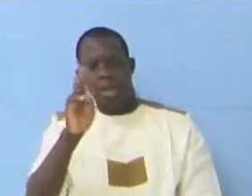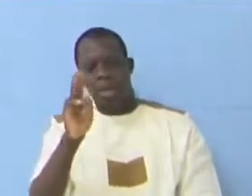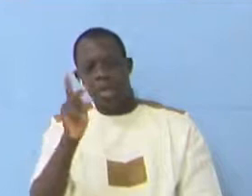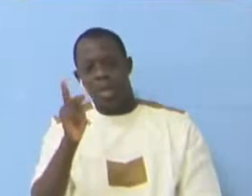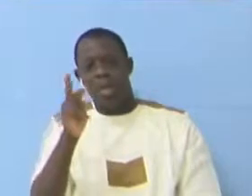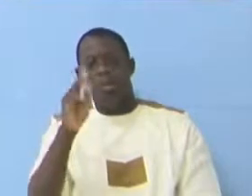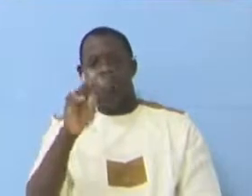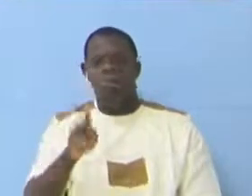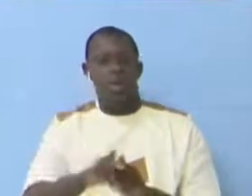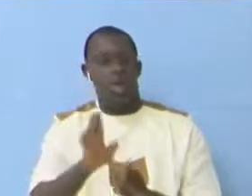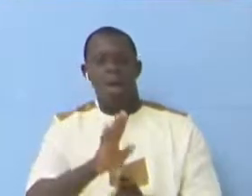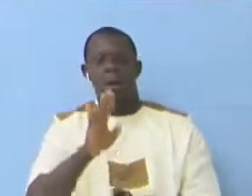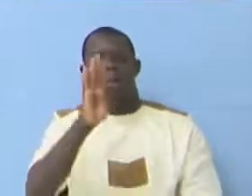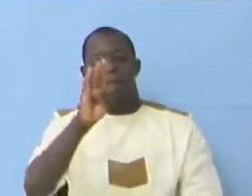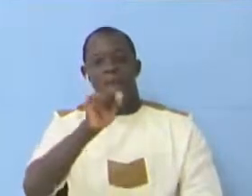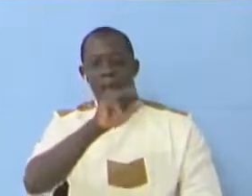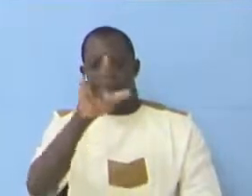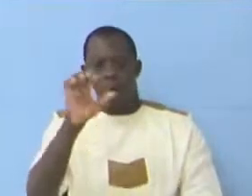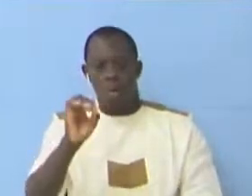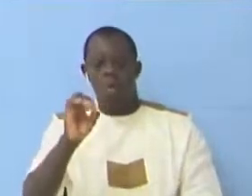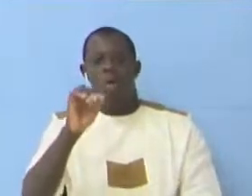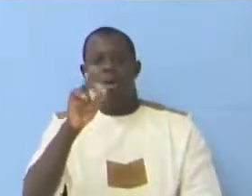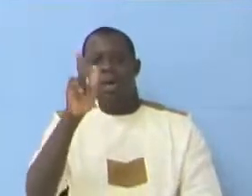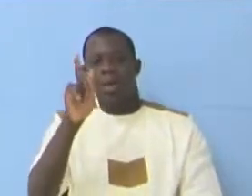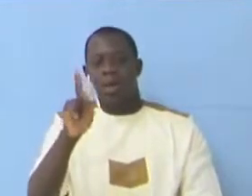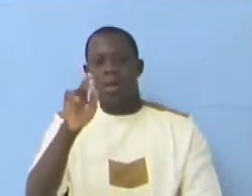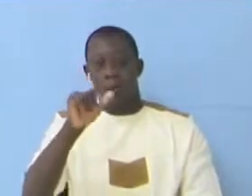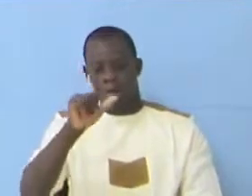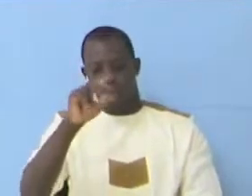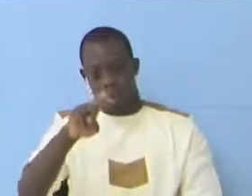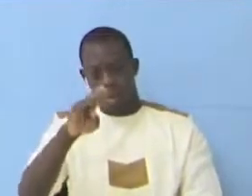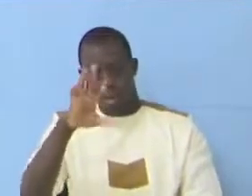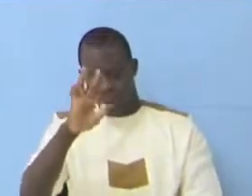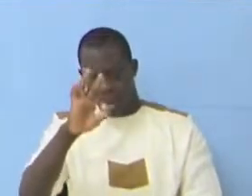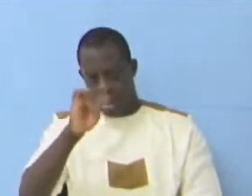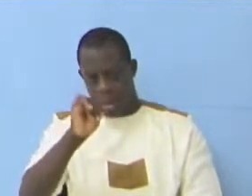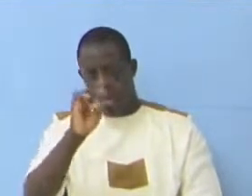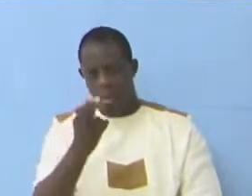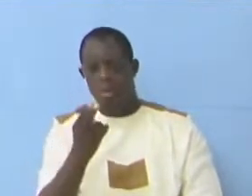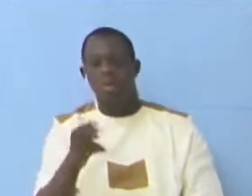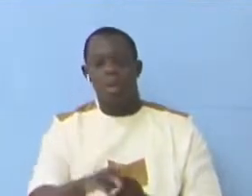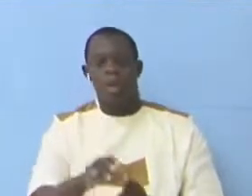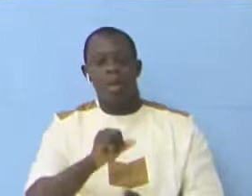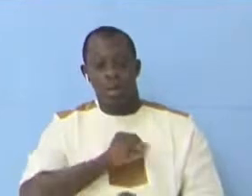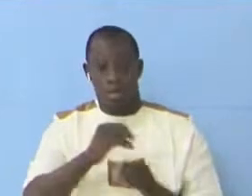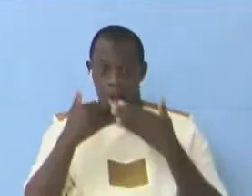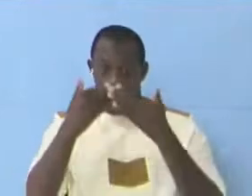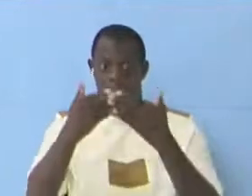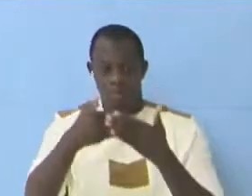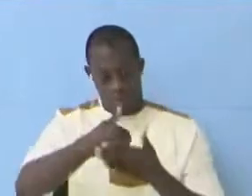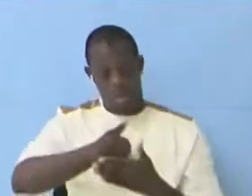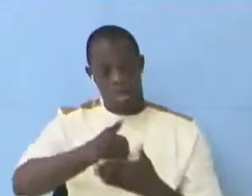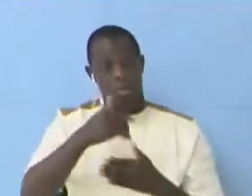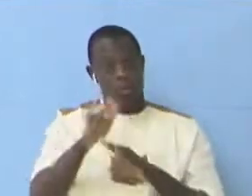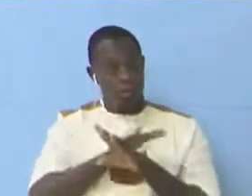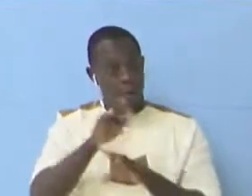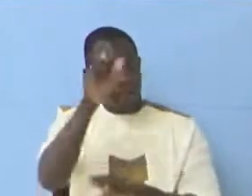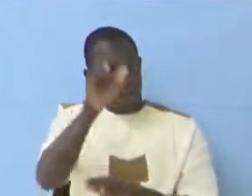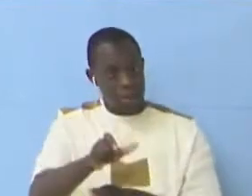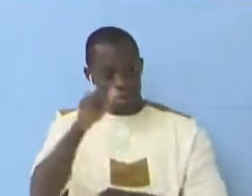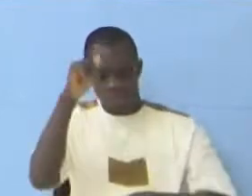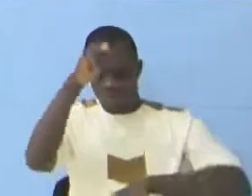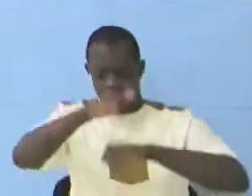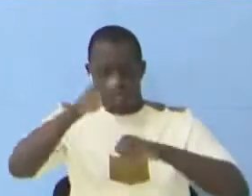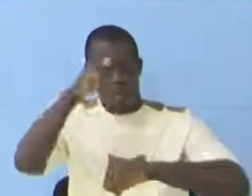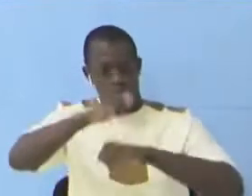Balo Kante. Balo Kante, not Sedikan. du Sedikan de Mballo Kante. Yeah, Balo Kante, yes. He told me he was tortured. moom wax na ma ne nag ne